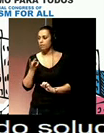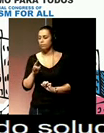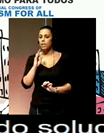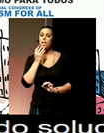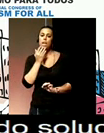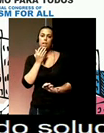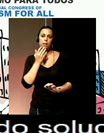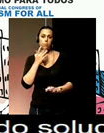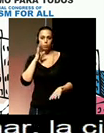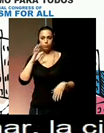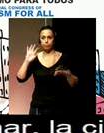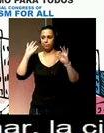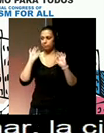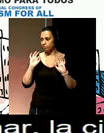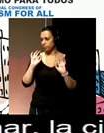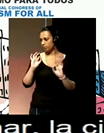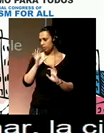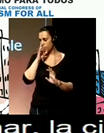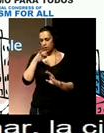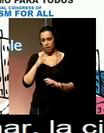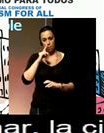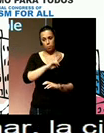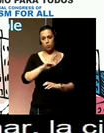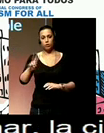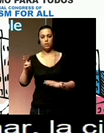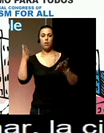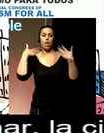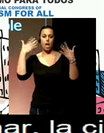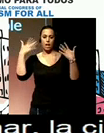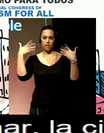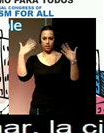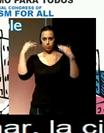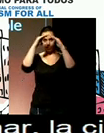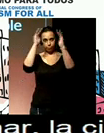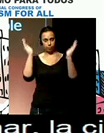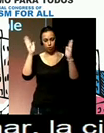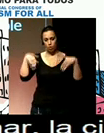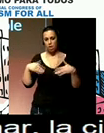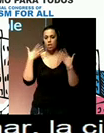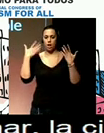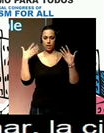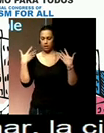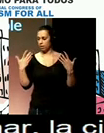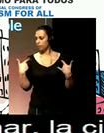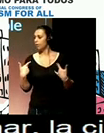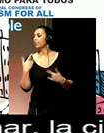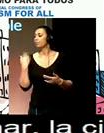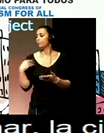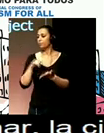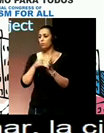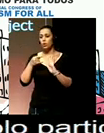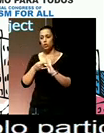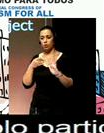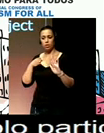museum. Yes, because the accessibility project does not stop inside a single building, but embraces a broader